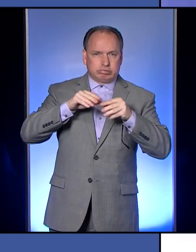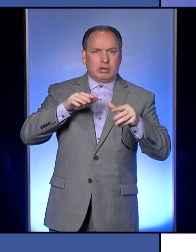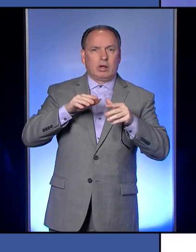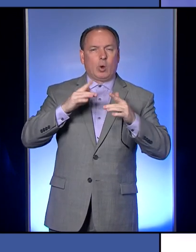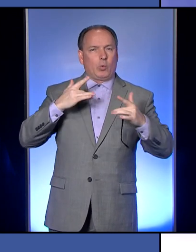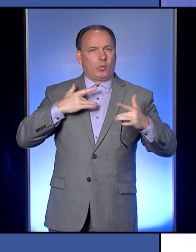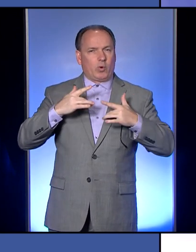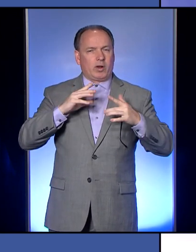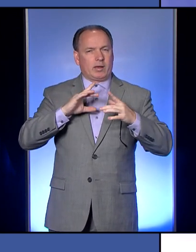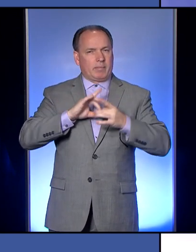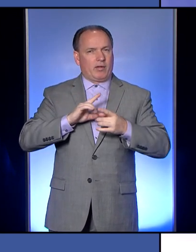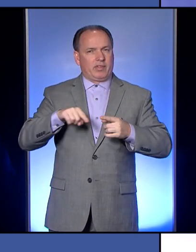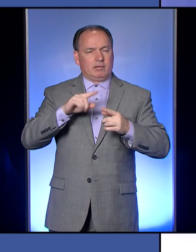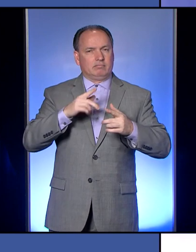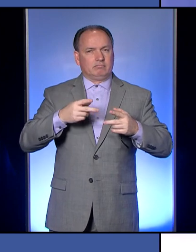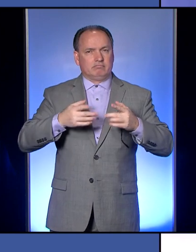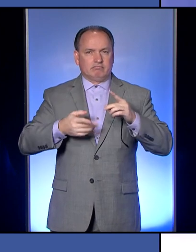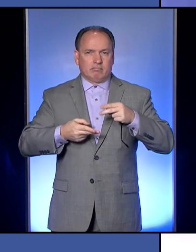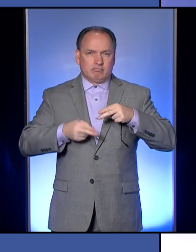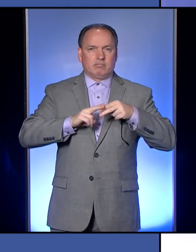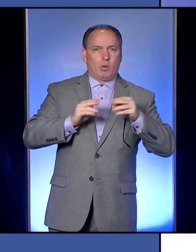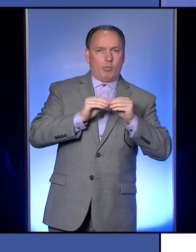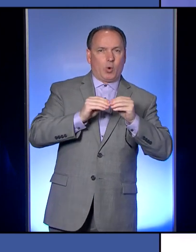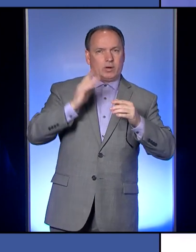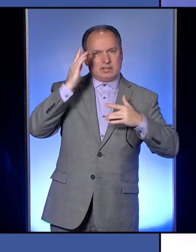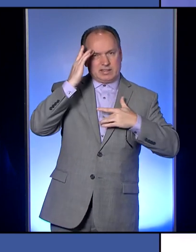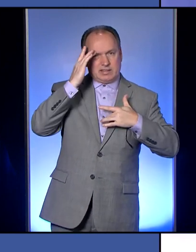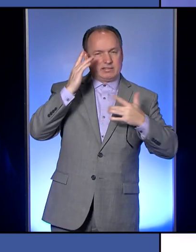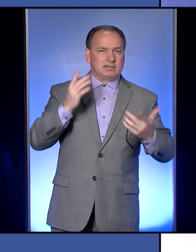additional disease and having a different outcome than we'd like